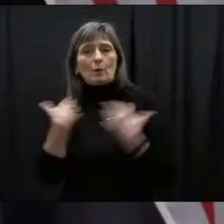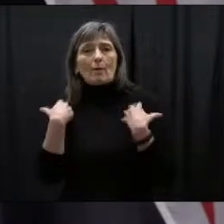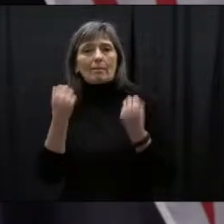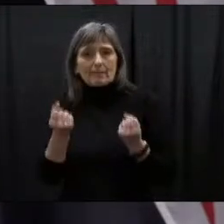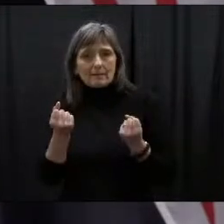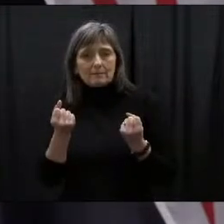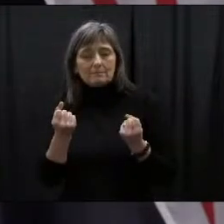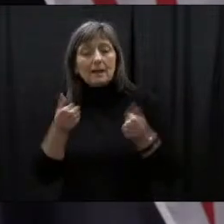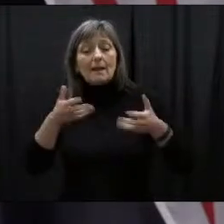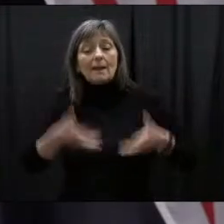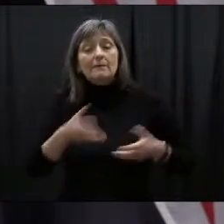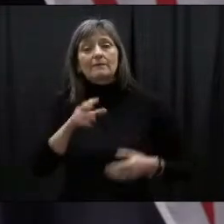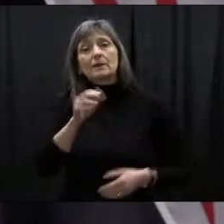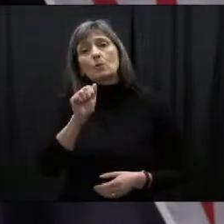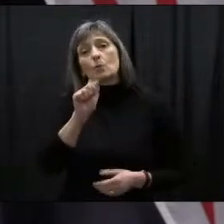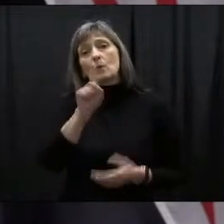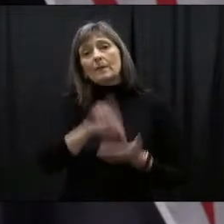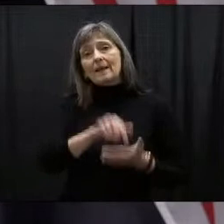in our province, leaving